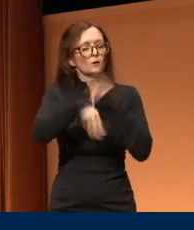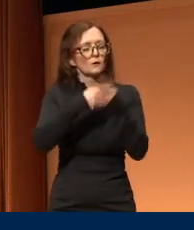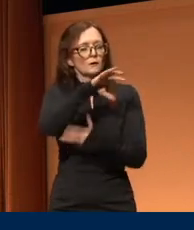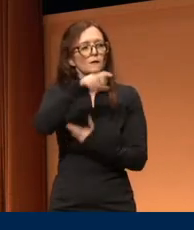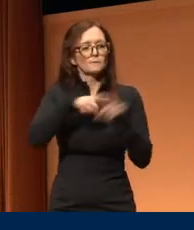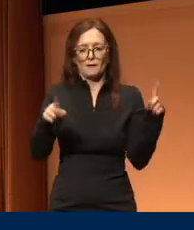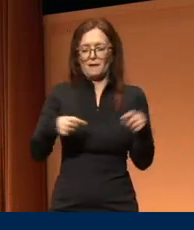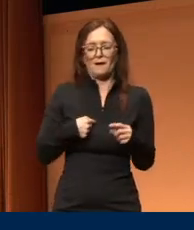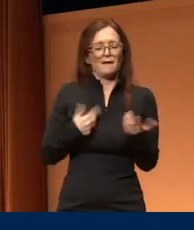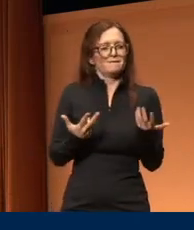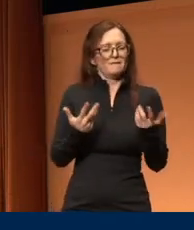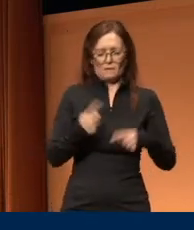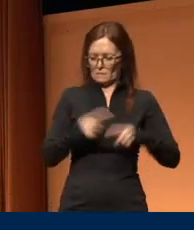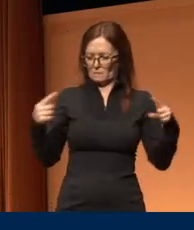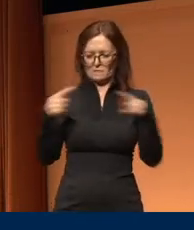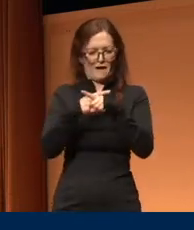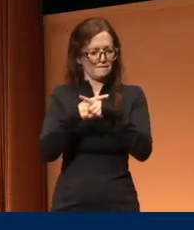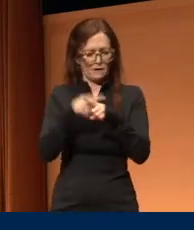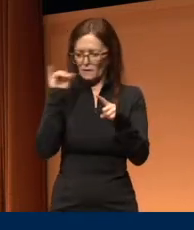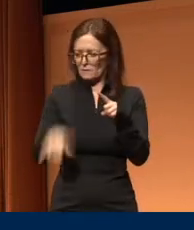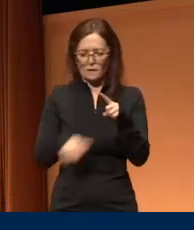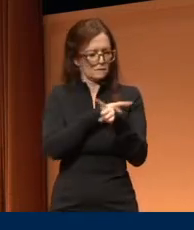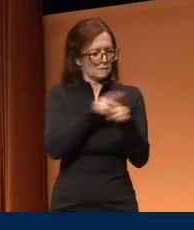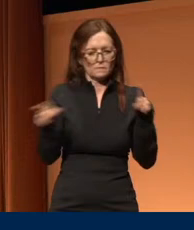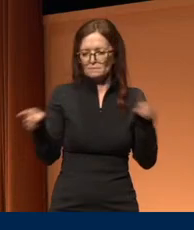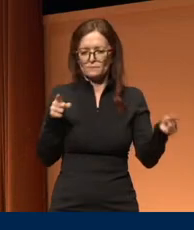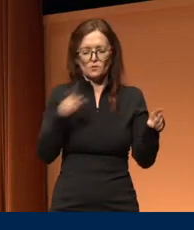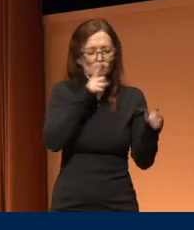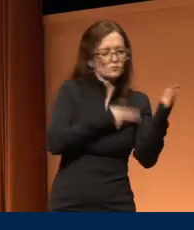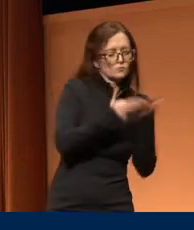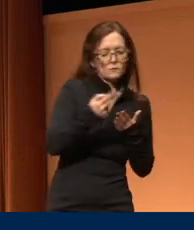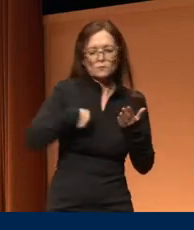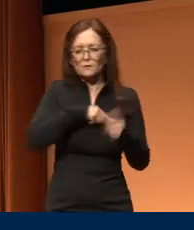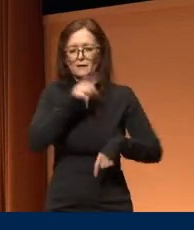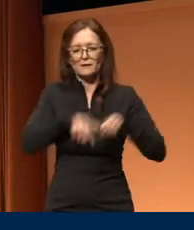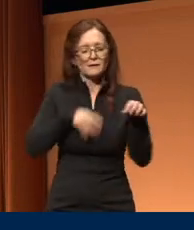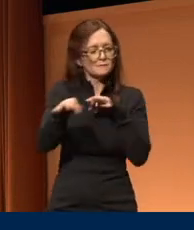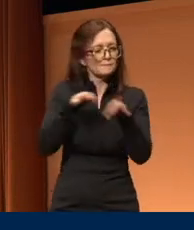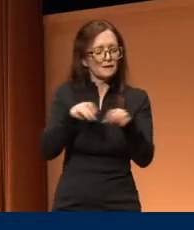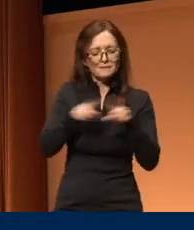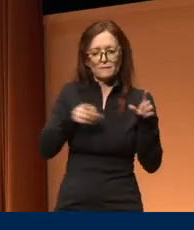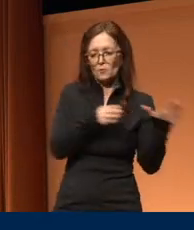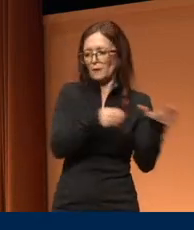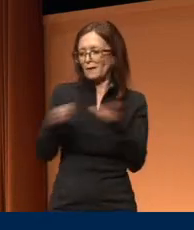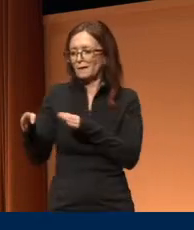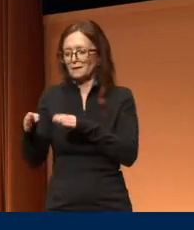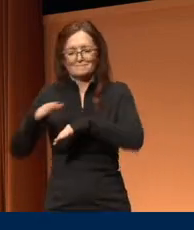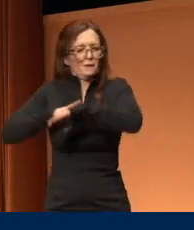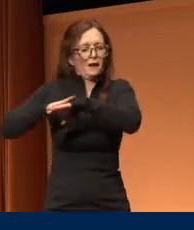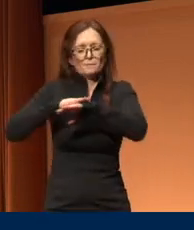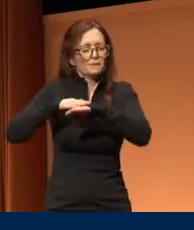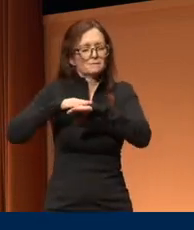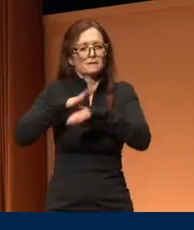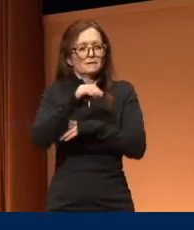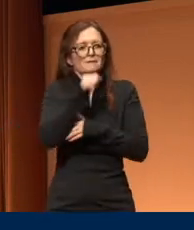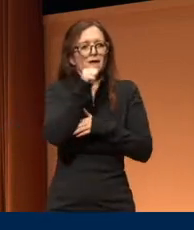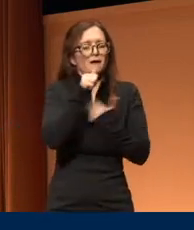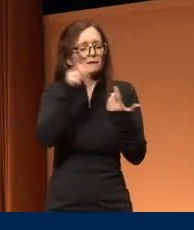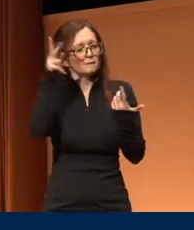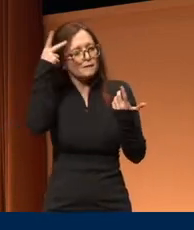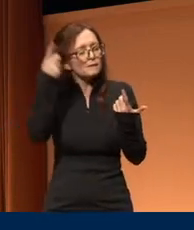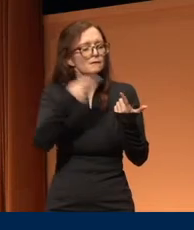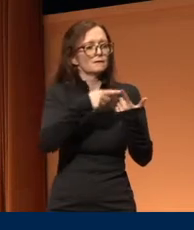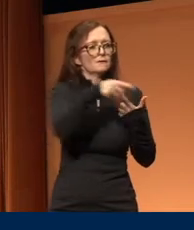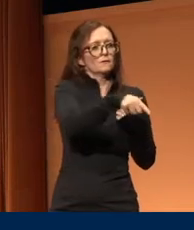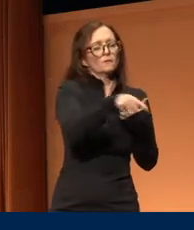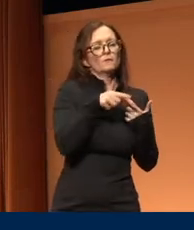But our concept of truth need not be so demanding or hostile. We can define it in ways that are minimal, non-metaphysical, and